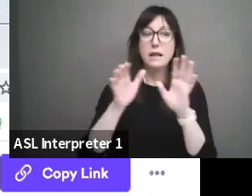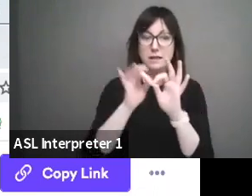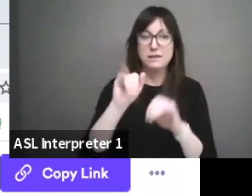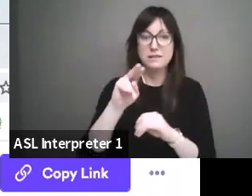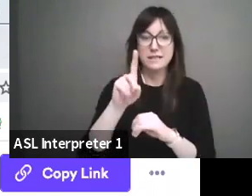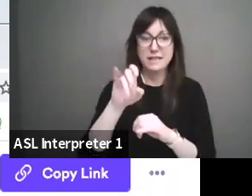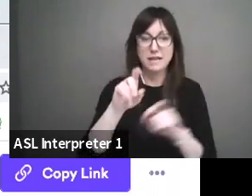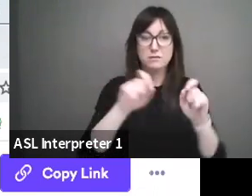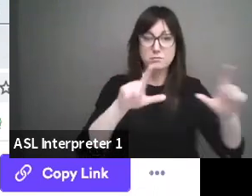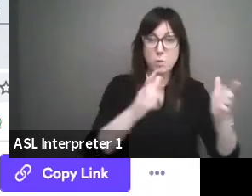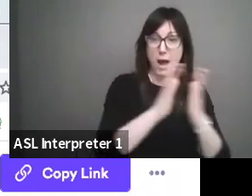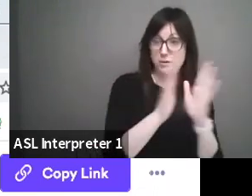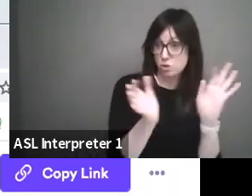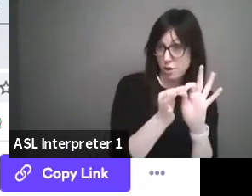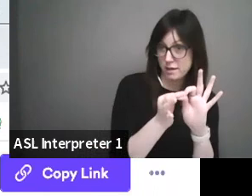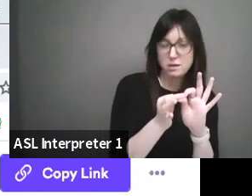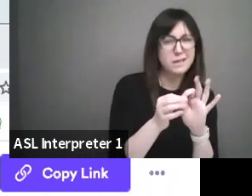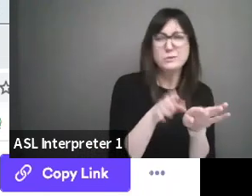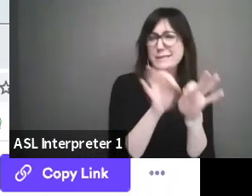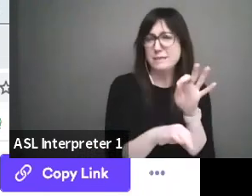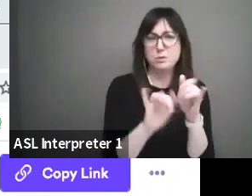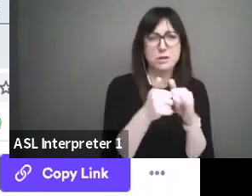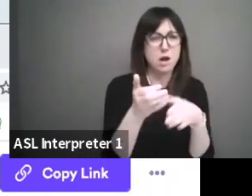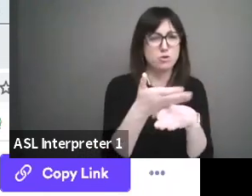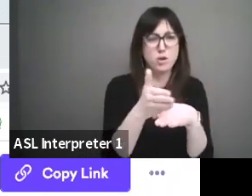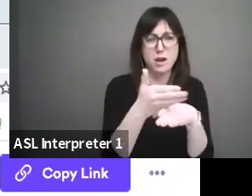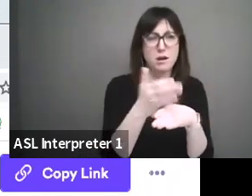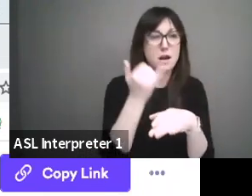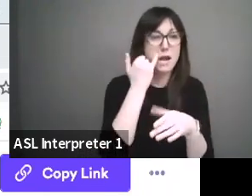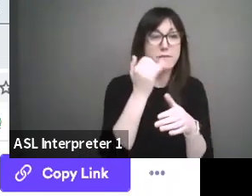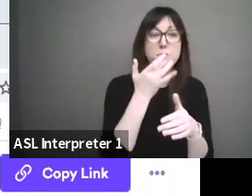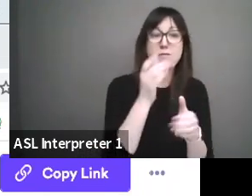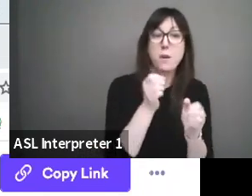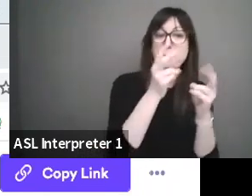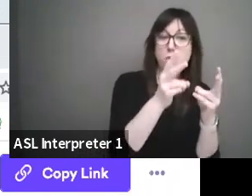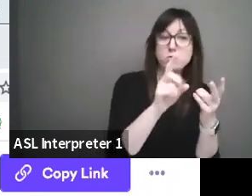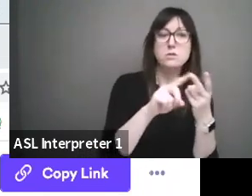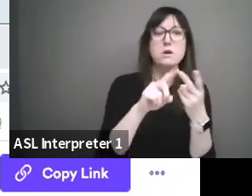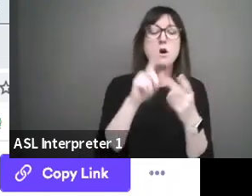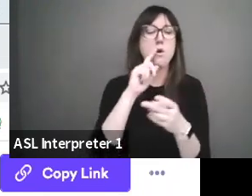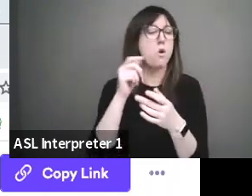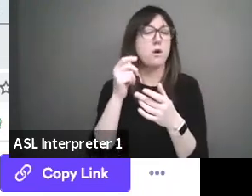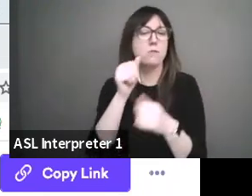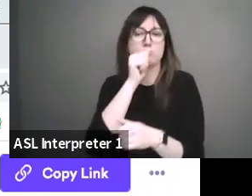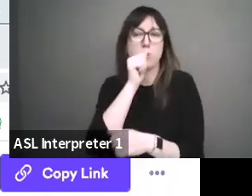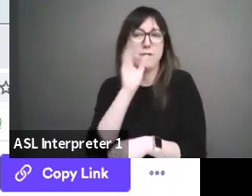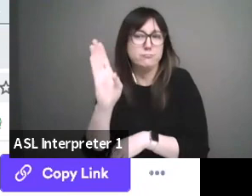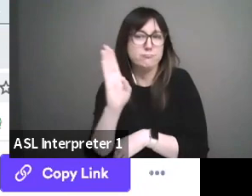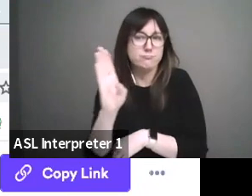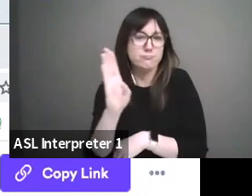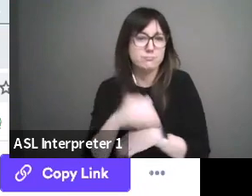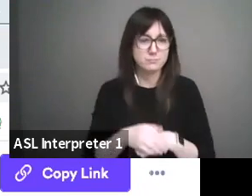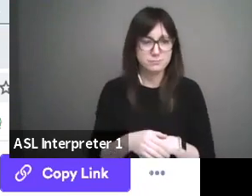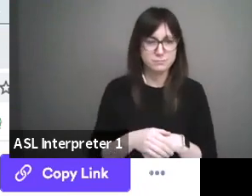in, it's a simple sharing method. Do you want to share it in a post or do you want to set it as a private message? Let's go